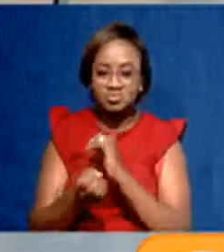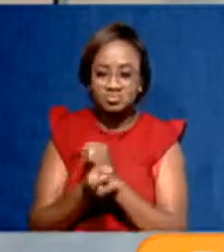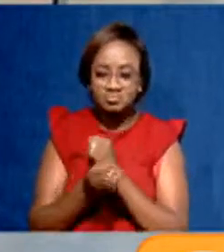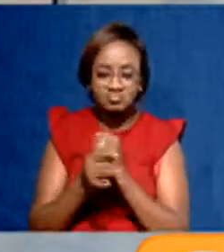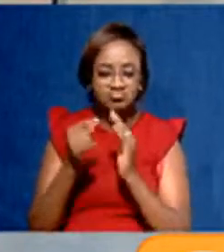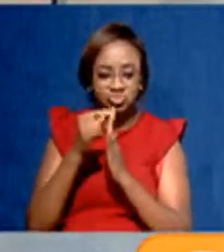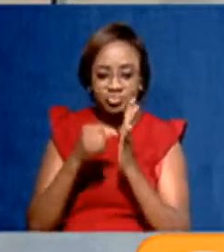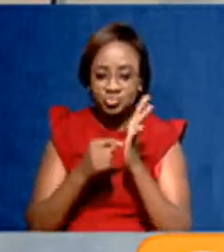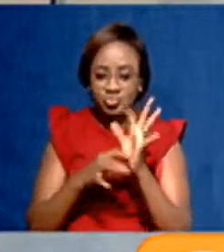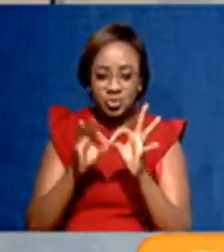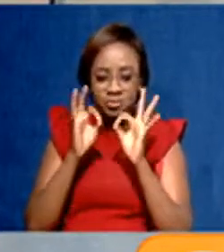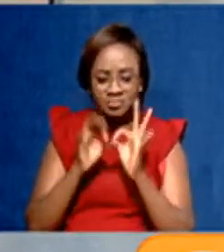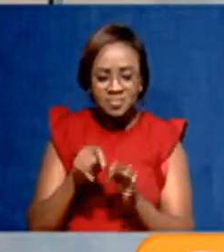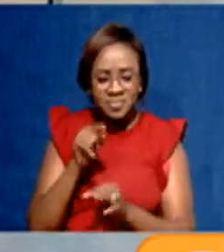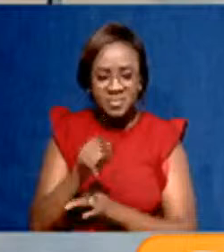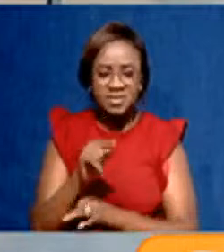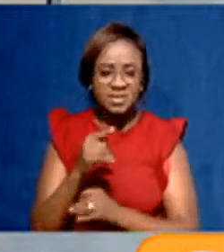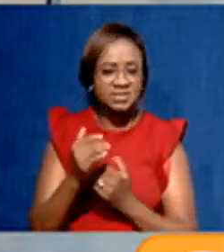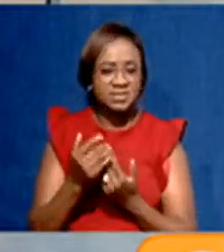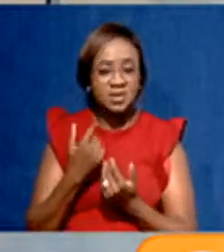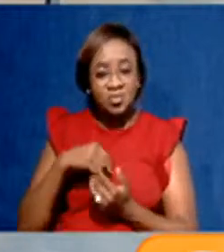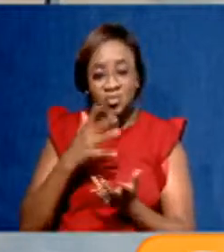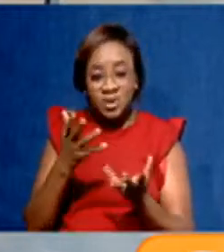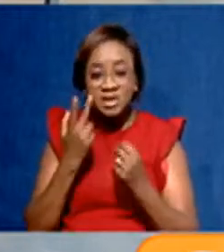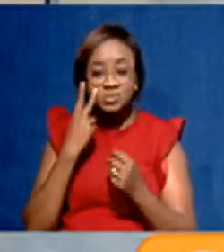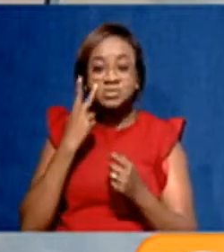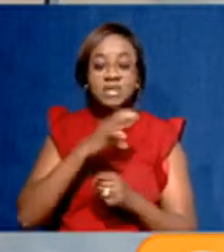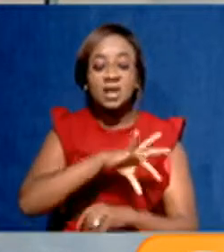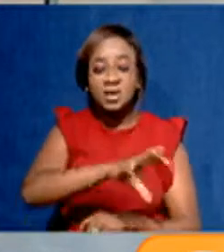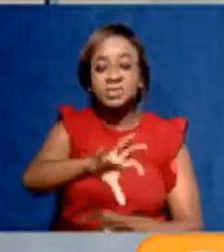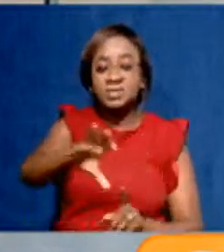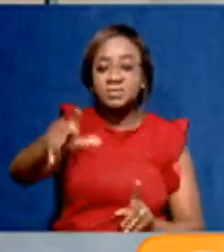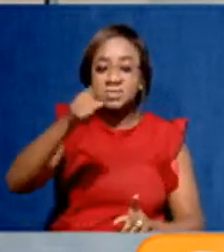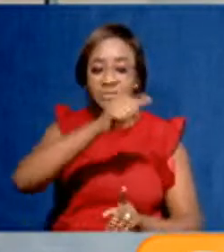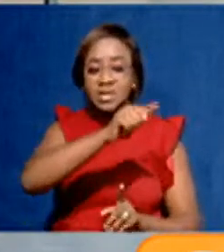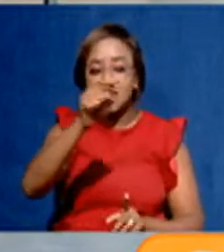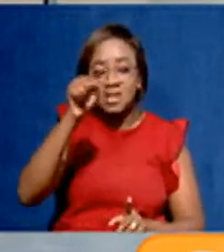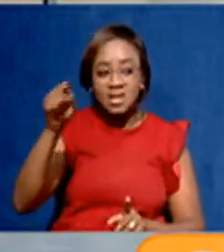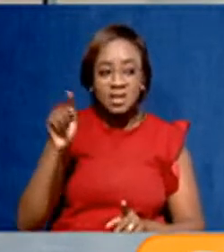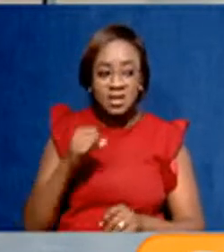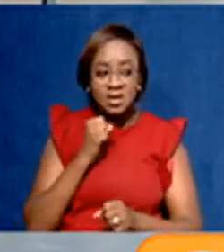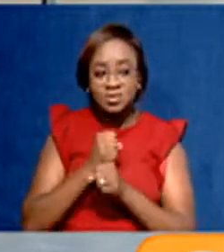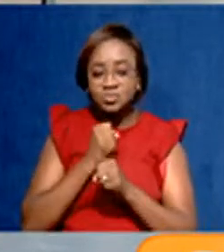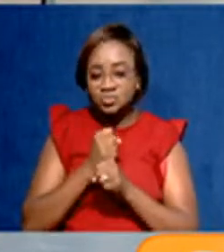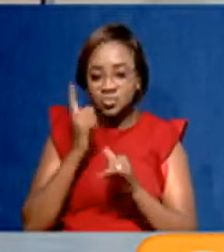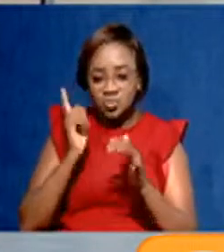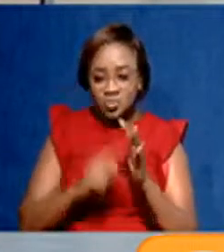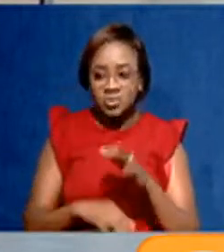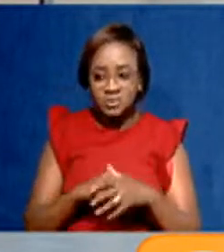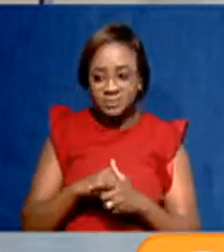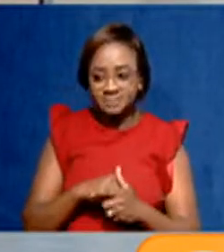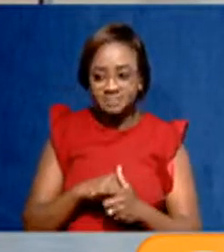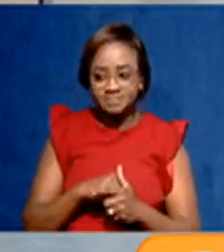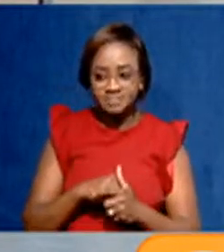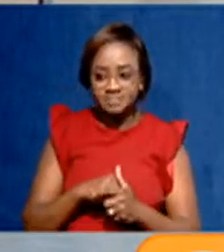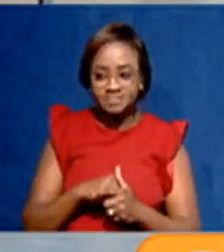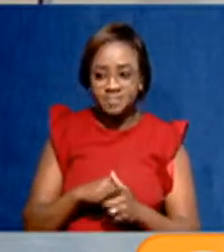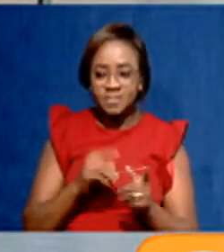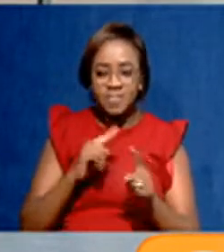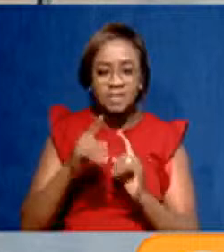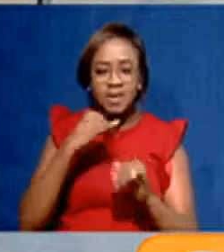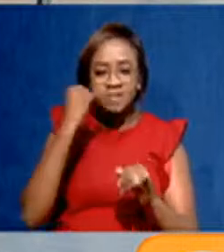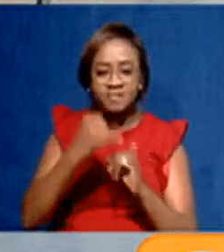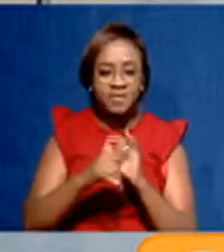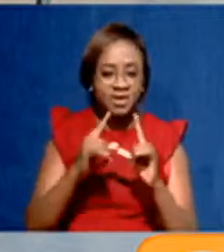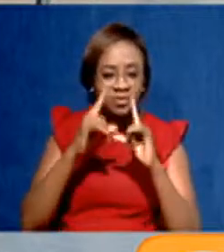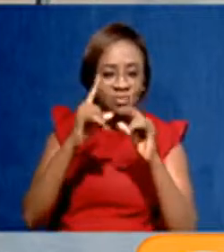this. Once again, we need to see what the implications will be when SHIF finally comes into play. But one final word before